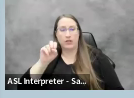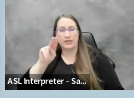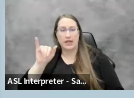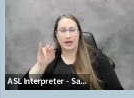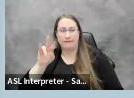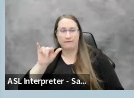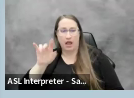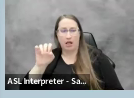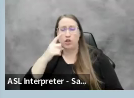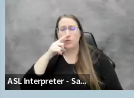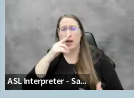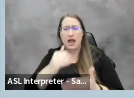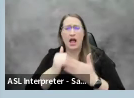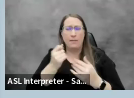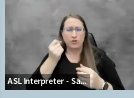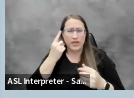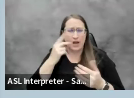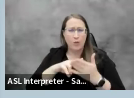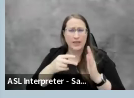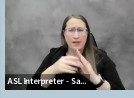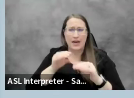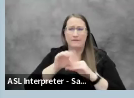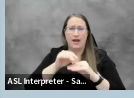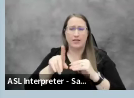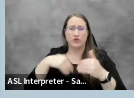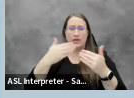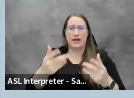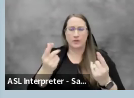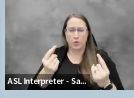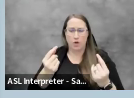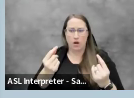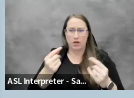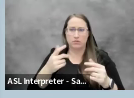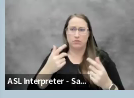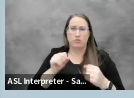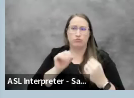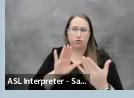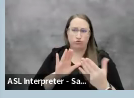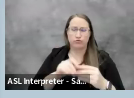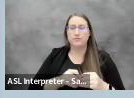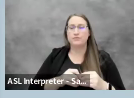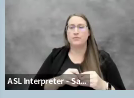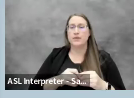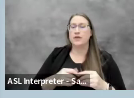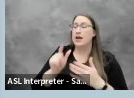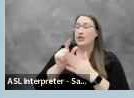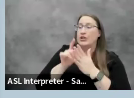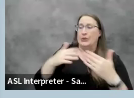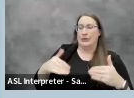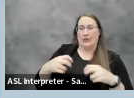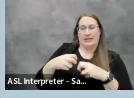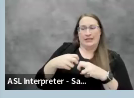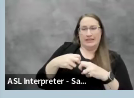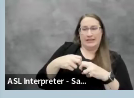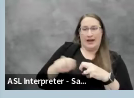us understand what this means and advise us on next steps? It's very hard because